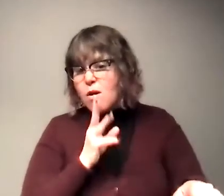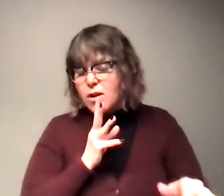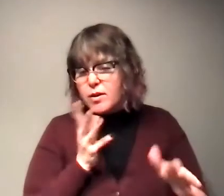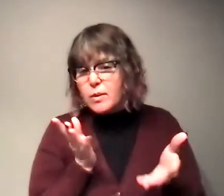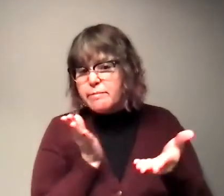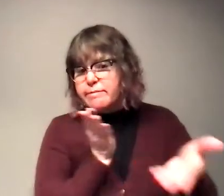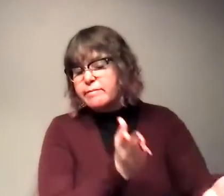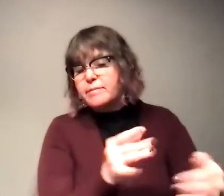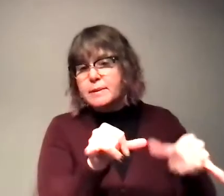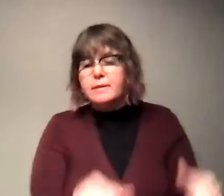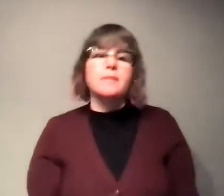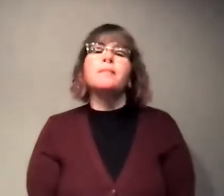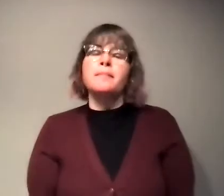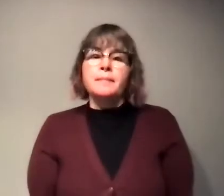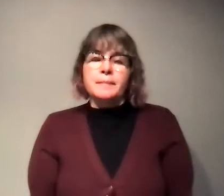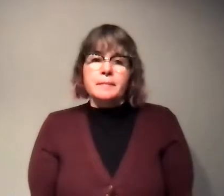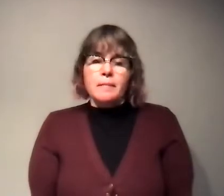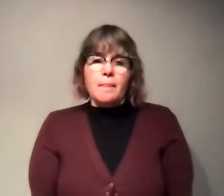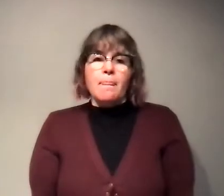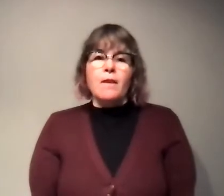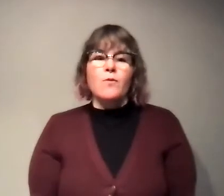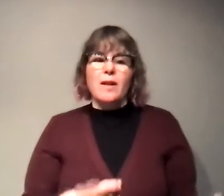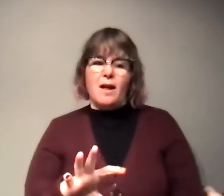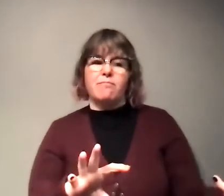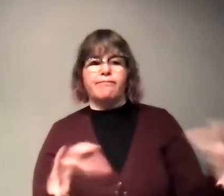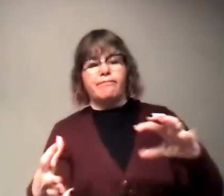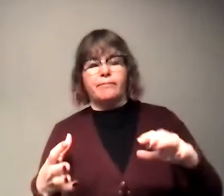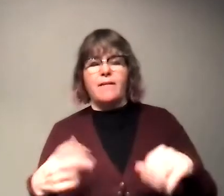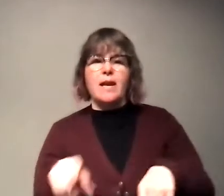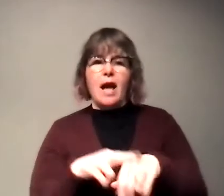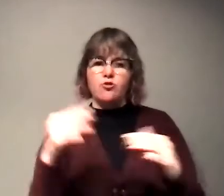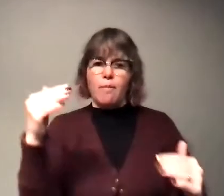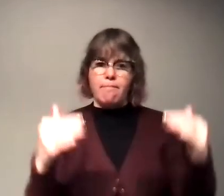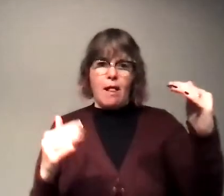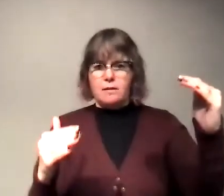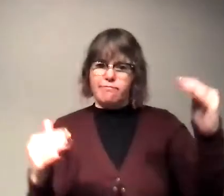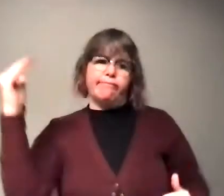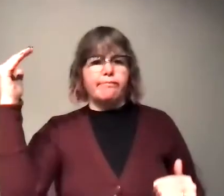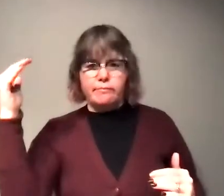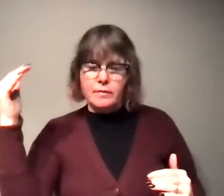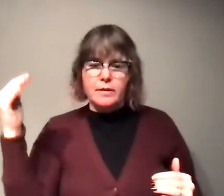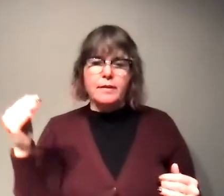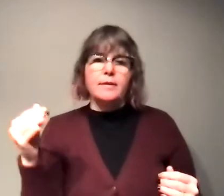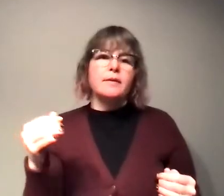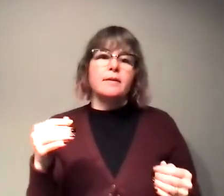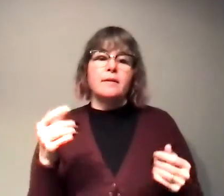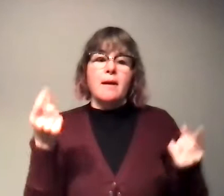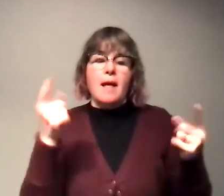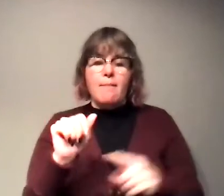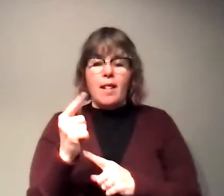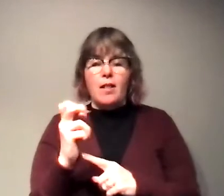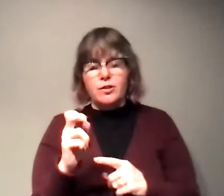And it basically it upsets the balance, the natural balance in the water. And so the algae, which are